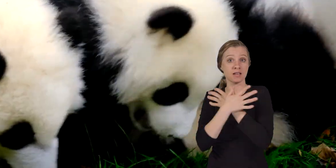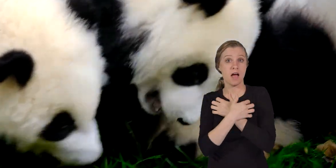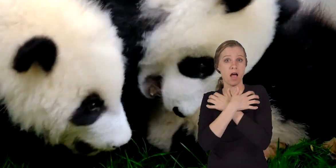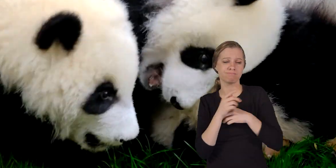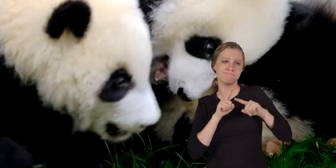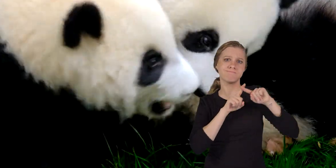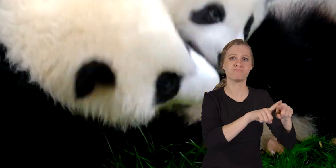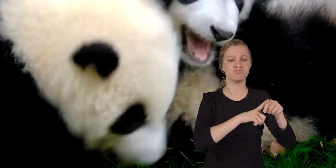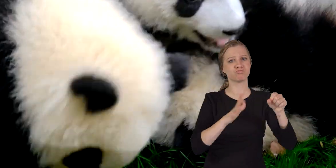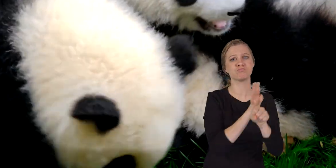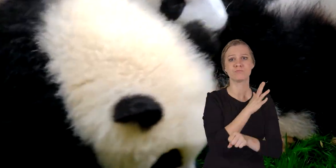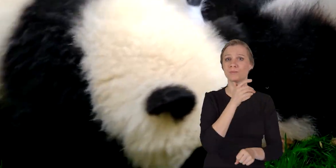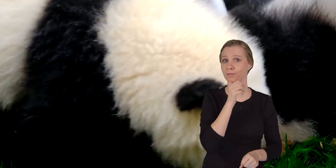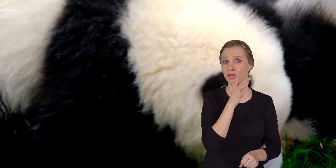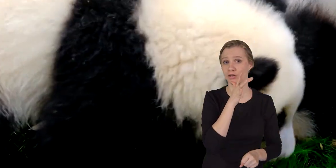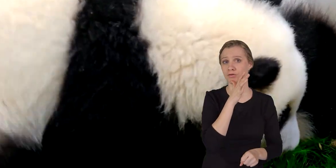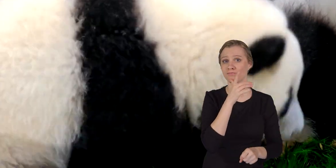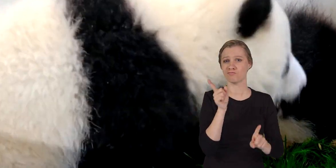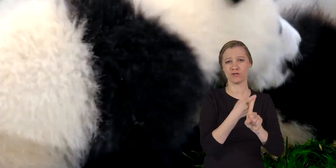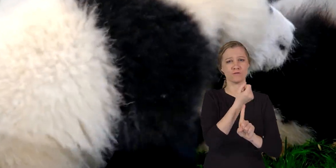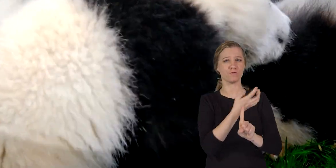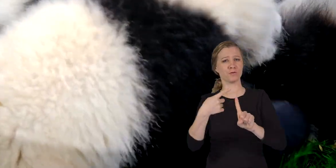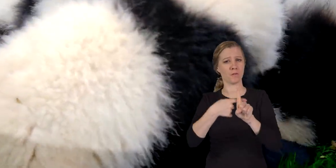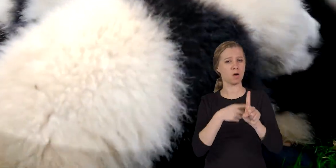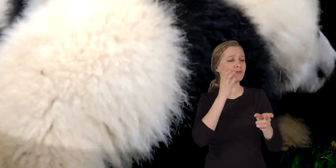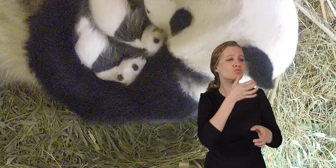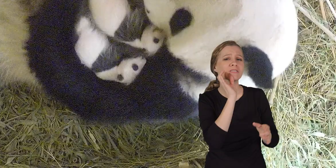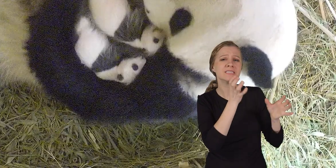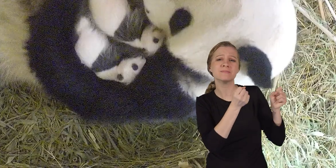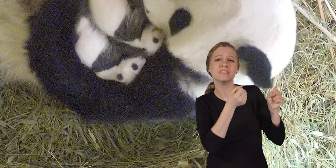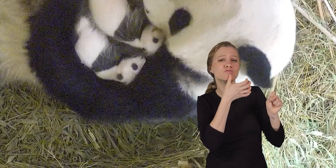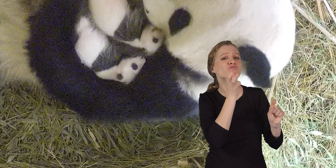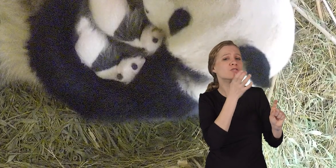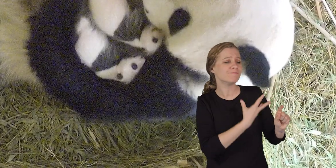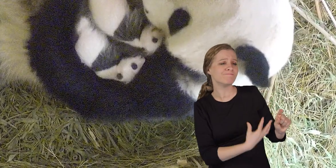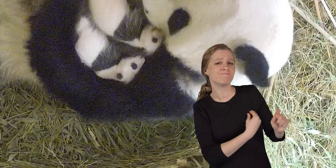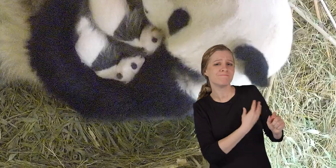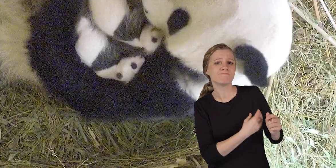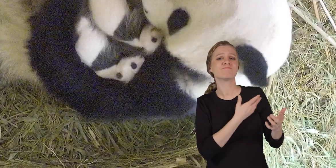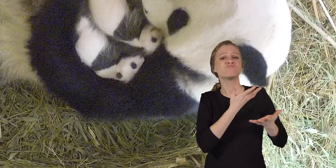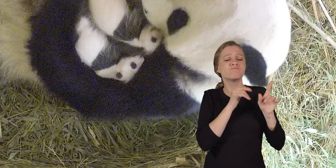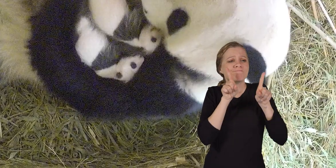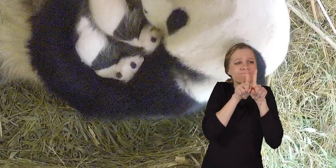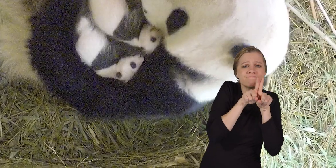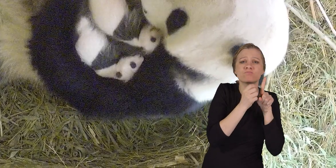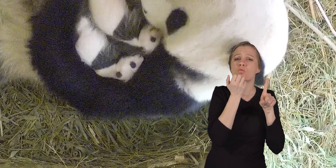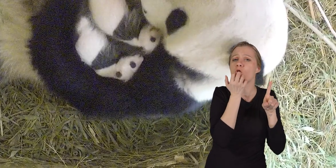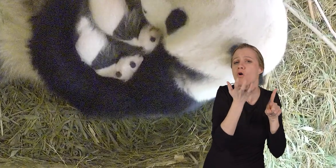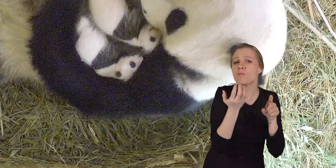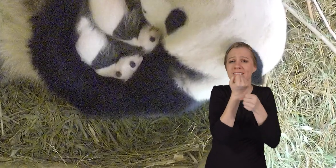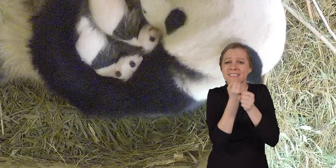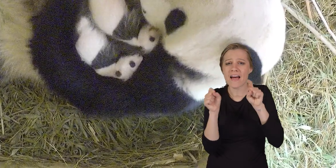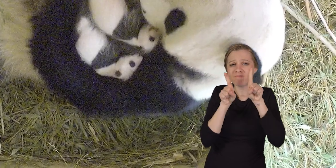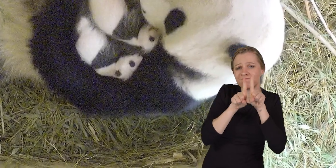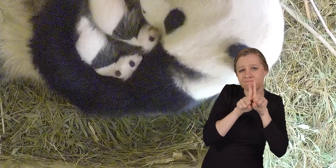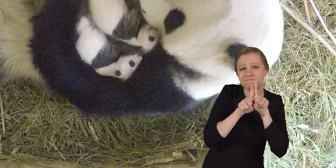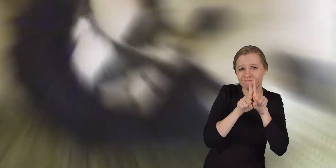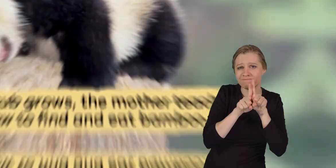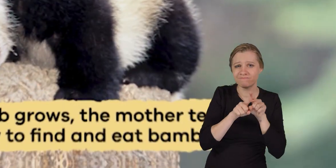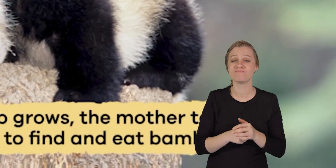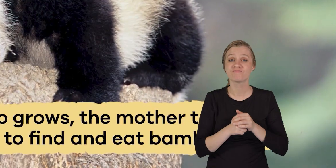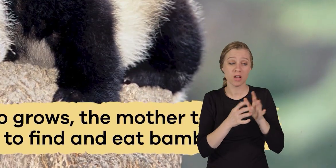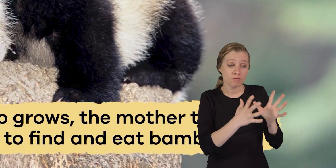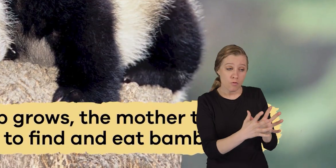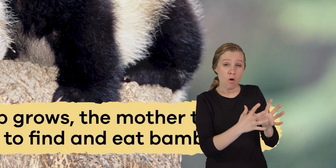depends entirely on its mother for the first few months, drinking her milk and staying close to her for warmth and safety.